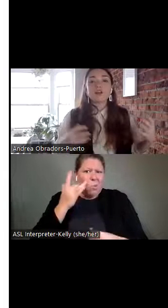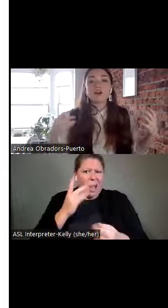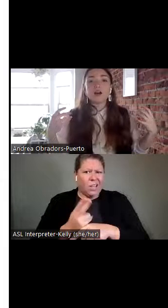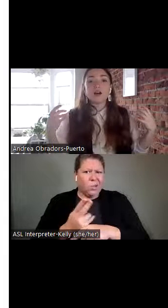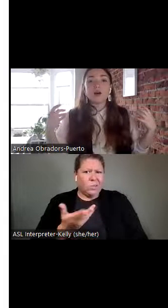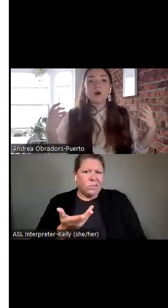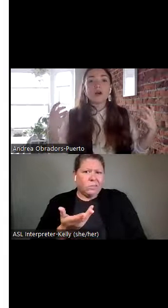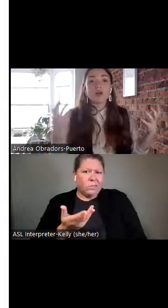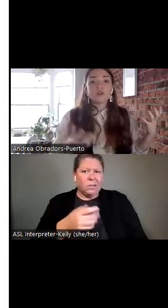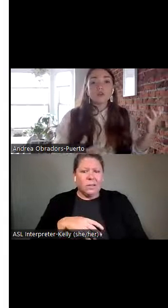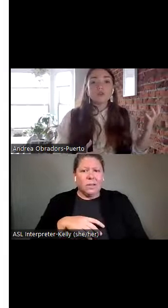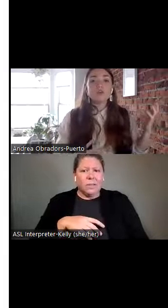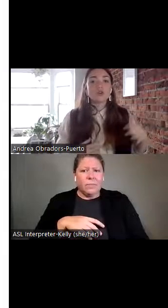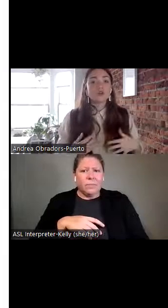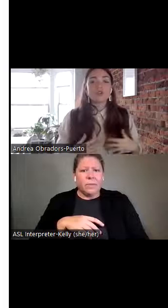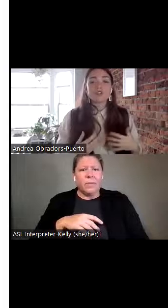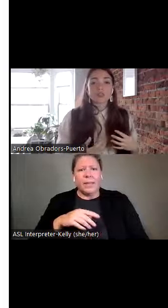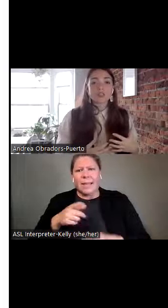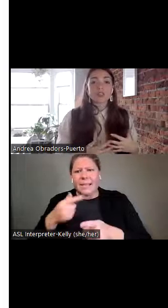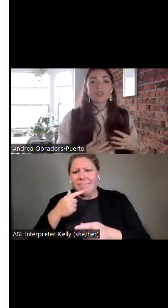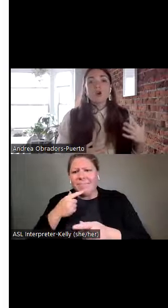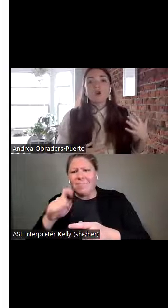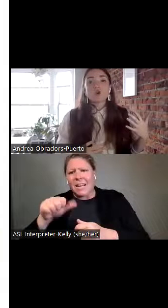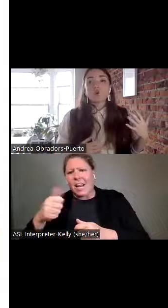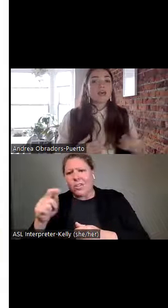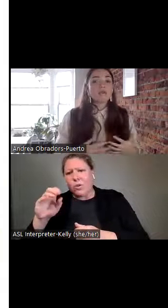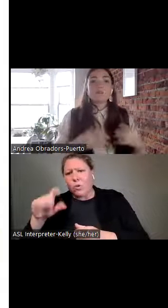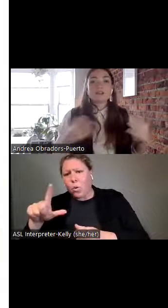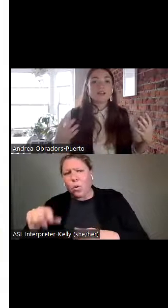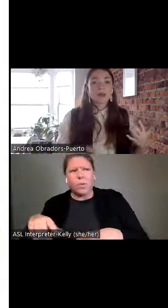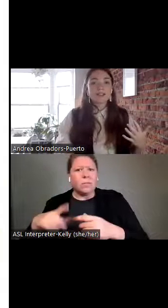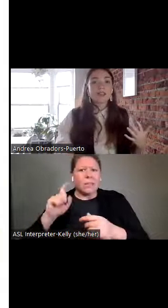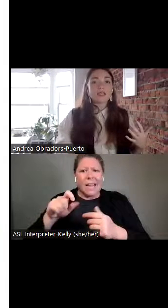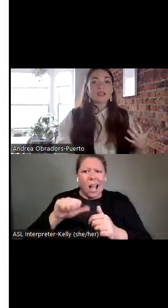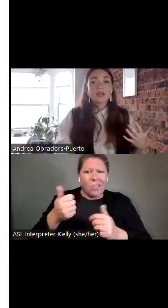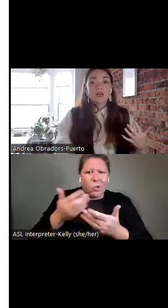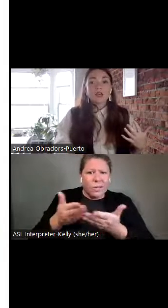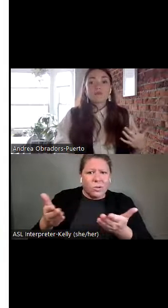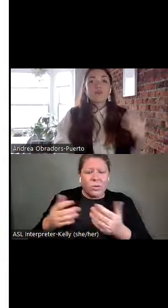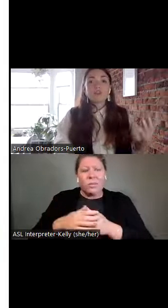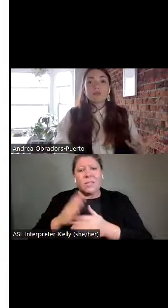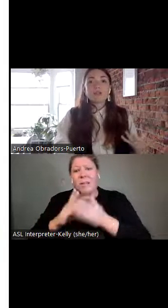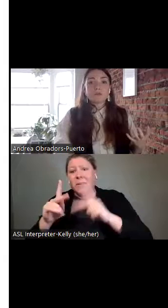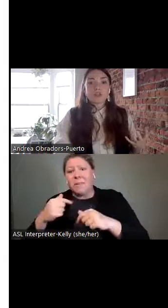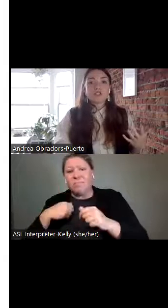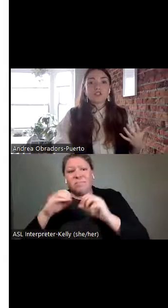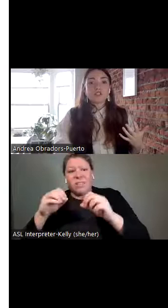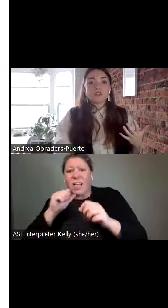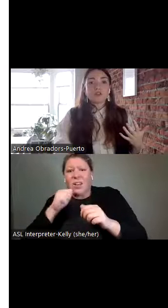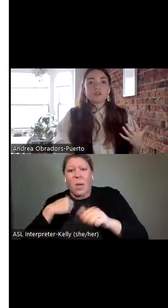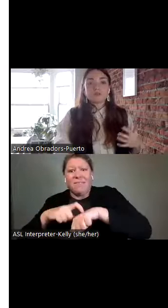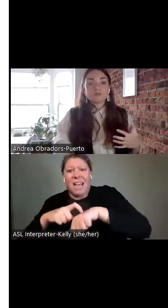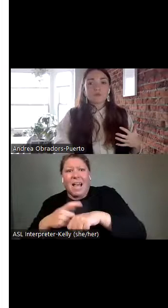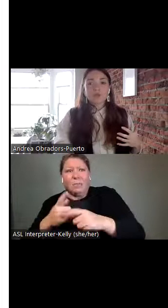need of another tool or human resources, or no time or mental capacity to submit or